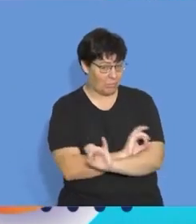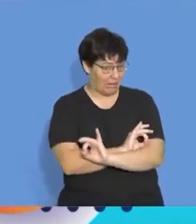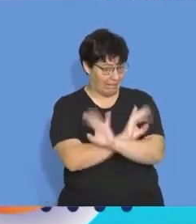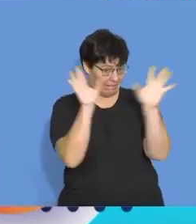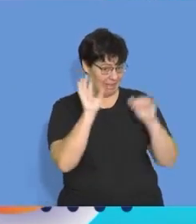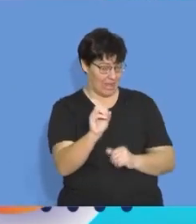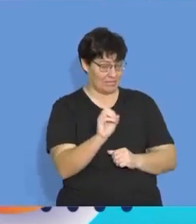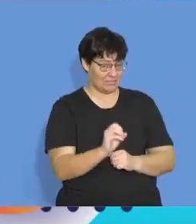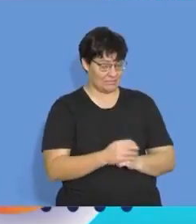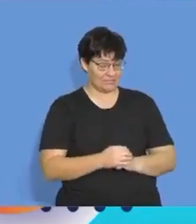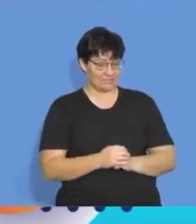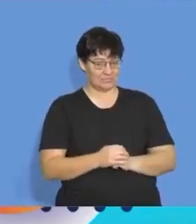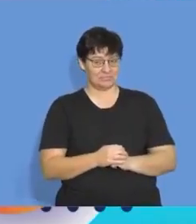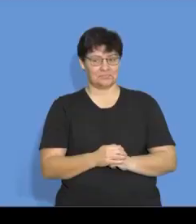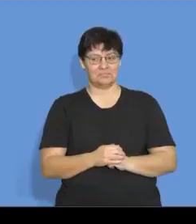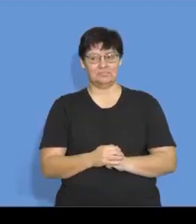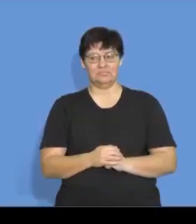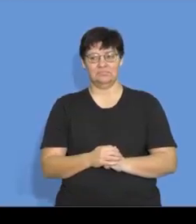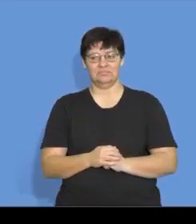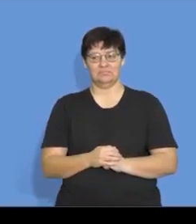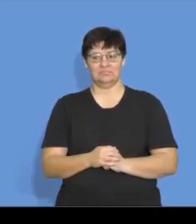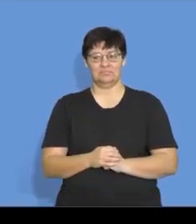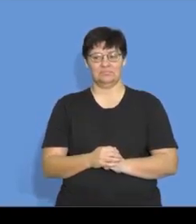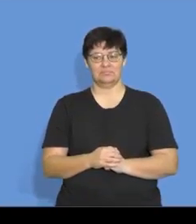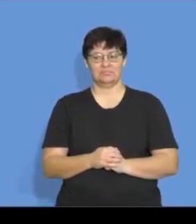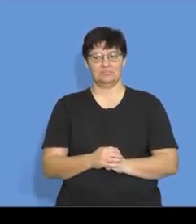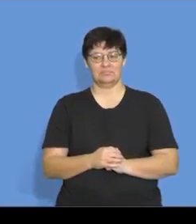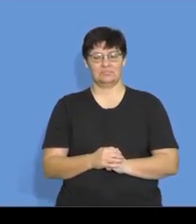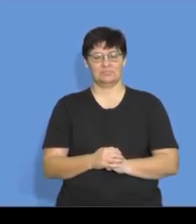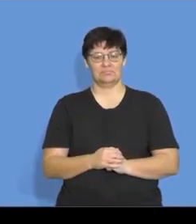clear in your minds. Okay, we move on now